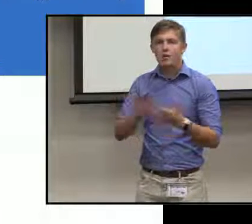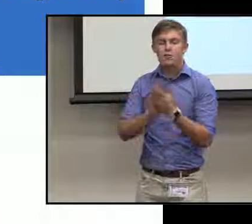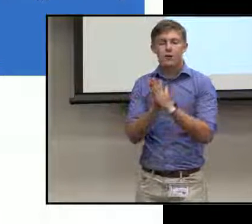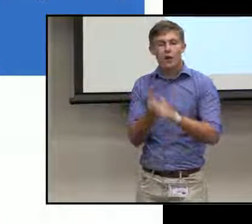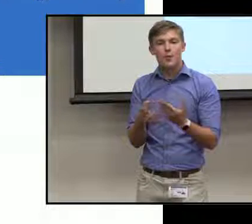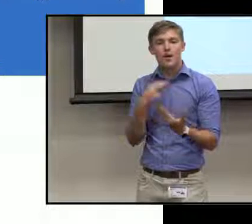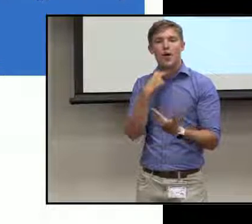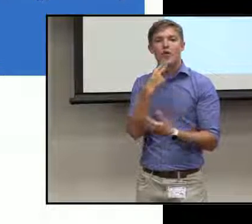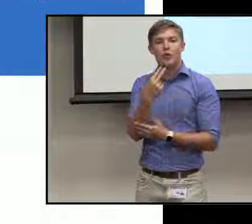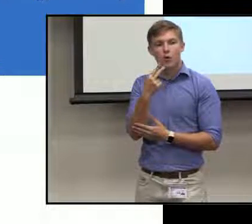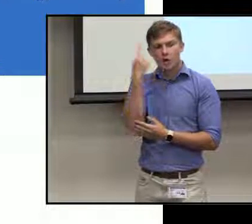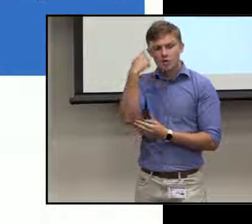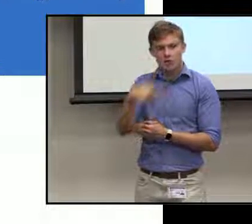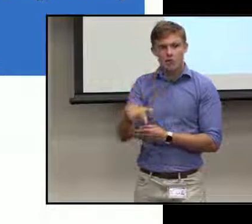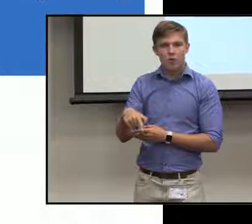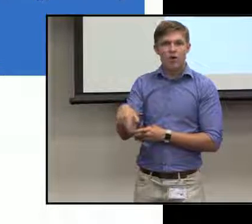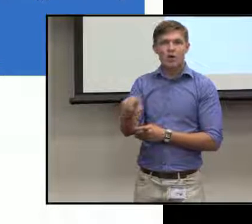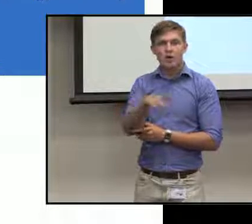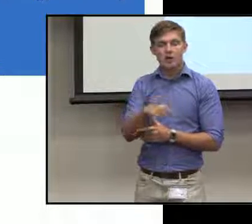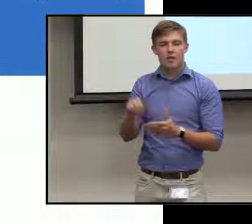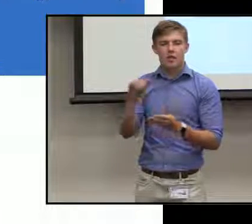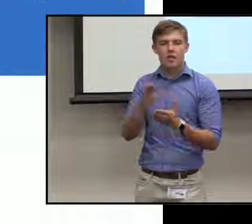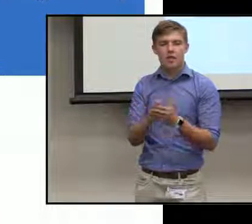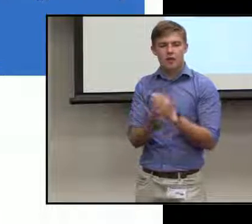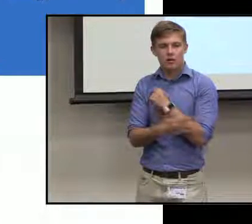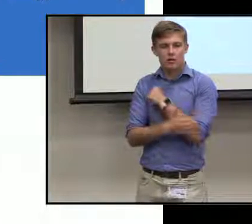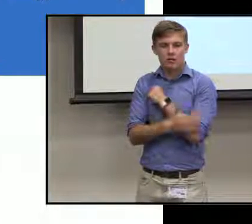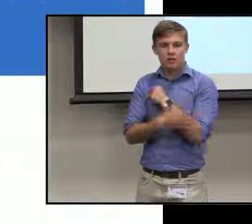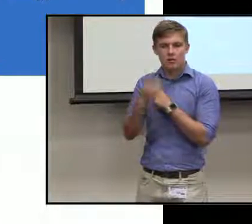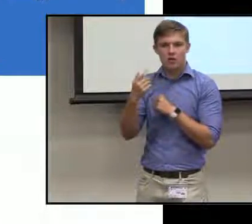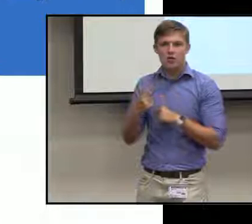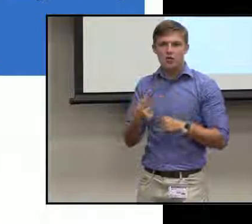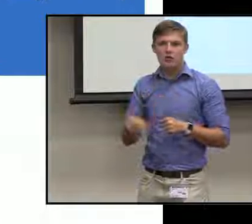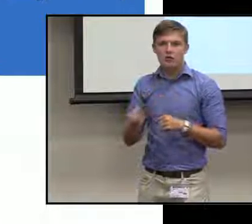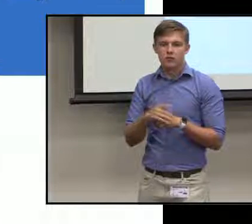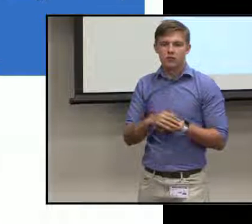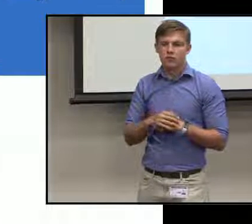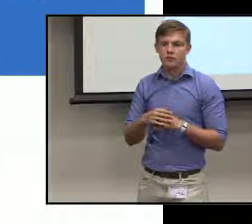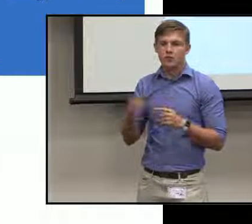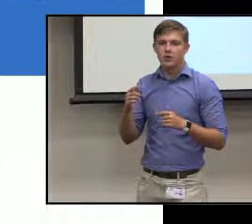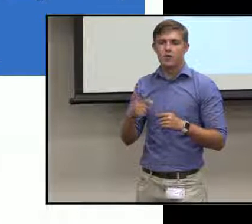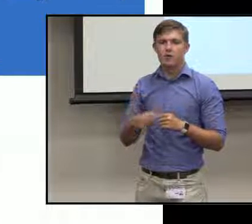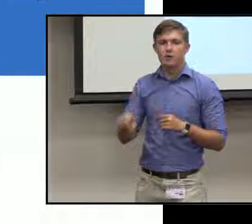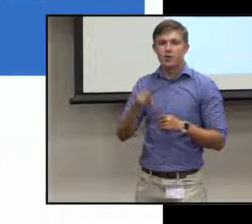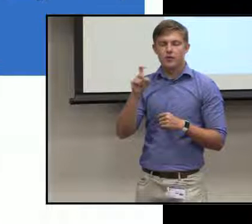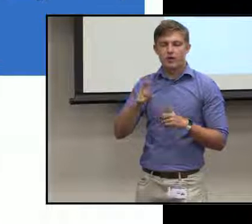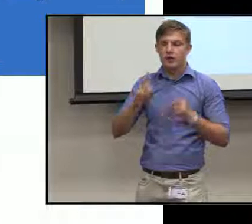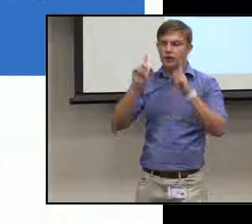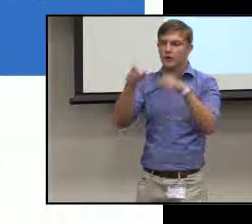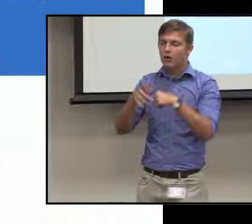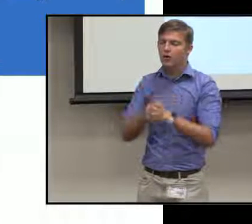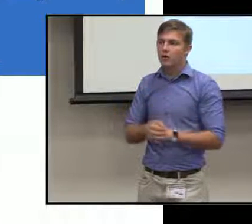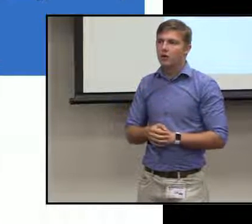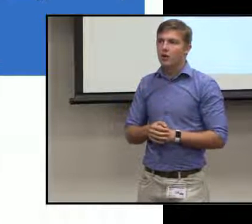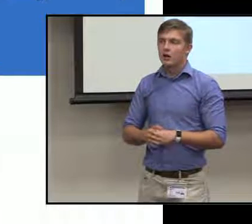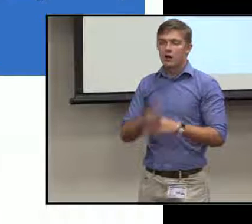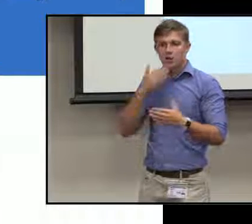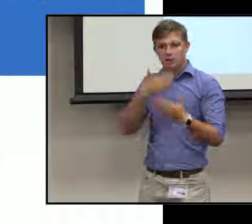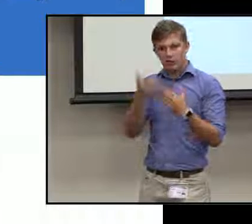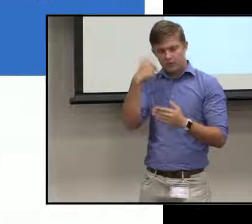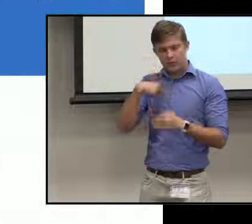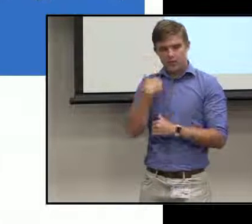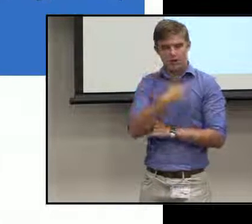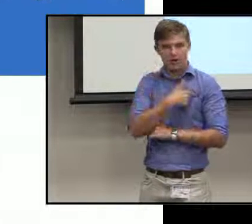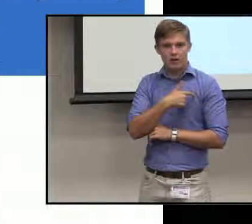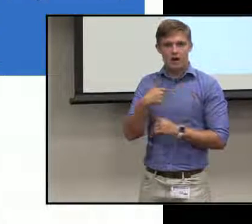voice for that country to people who need to support it or who need to go there. And that's good for us. I